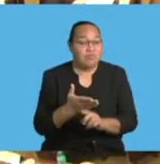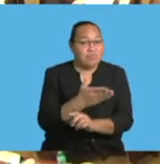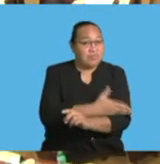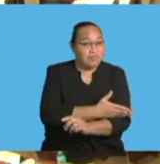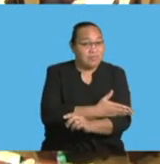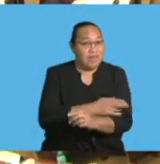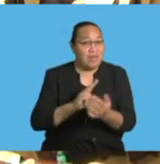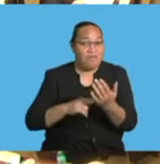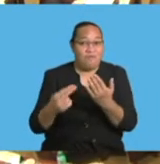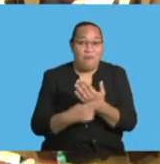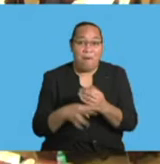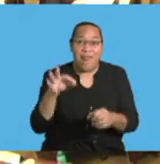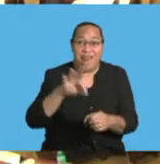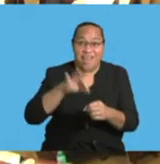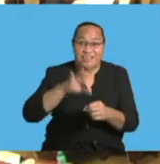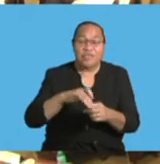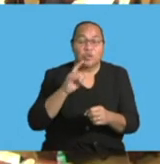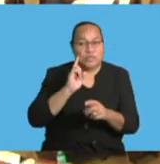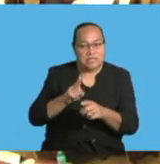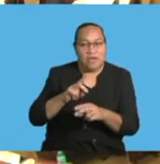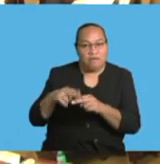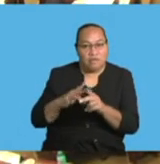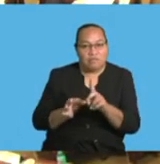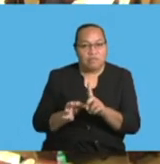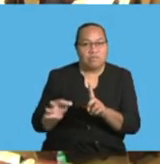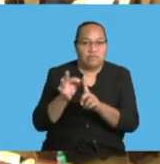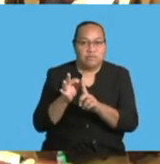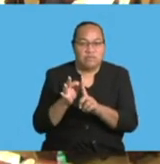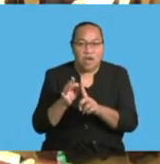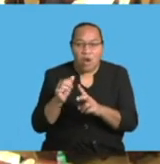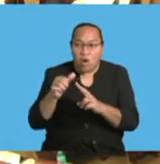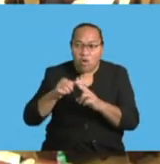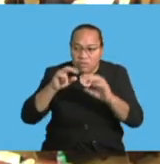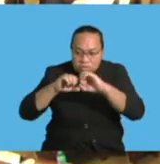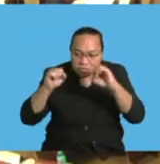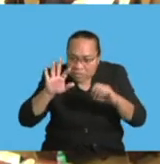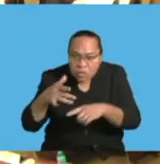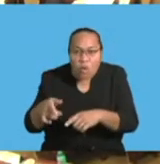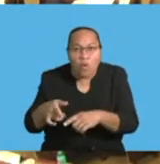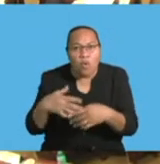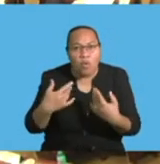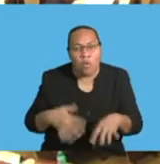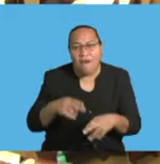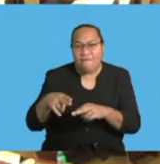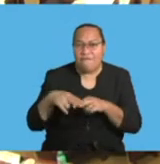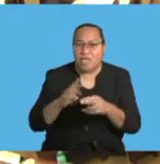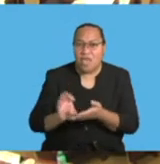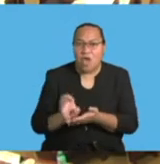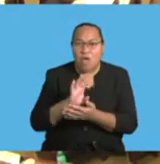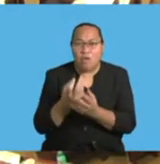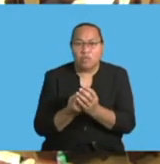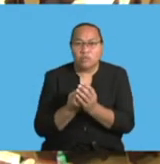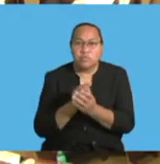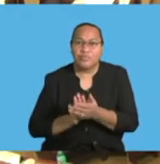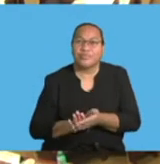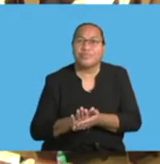unquote. 2, quote, "The Fijian economy is entering its 10th consecutive year of economic growth,